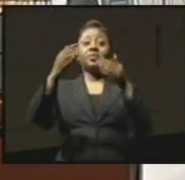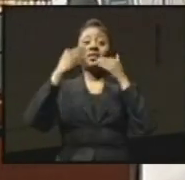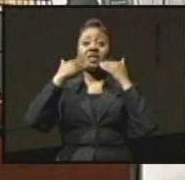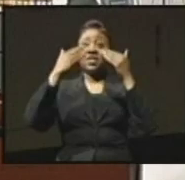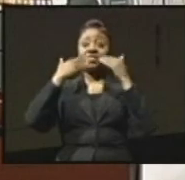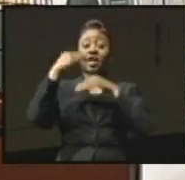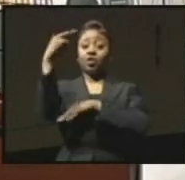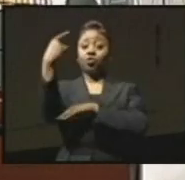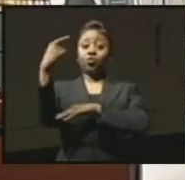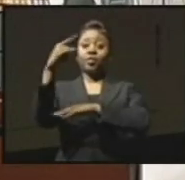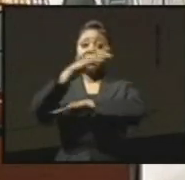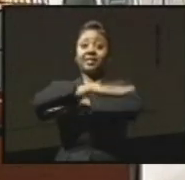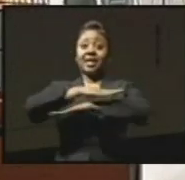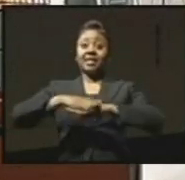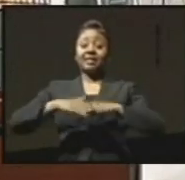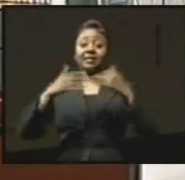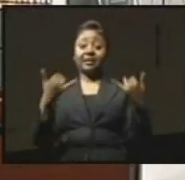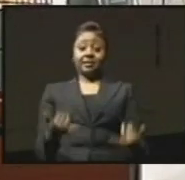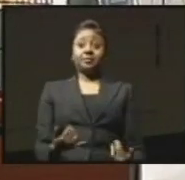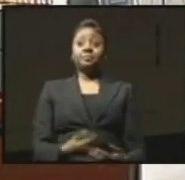Green Dais. Now let's